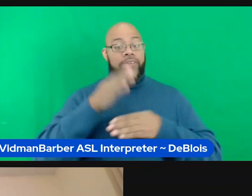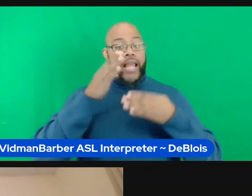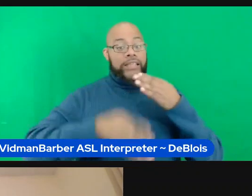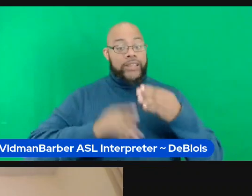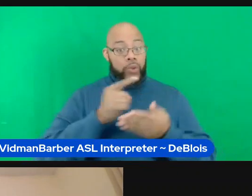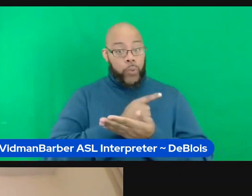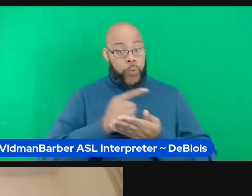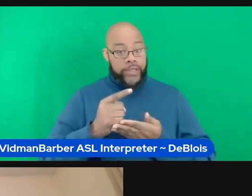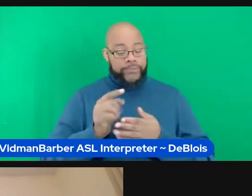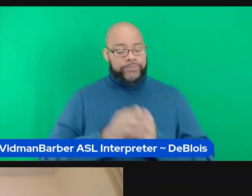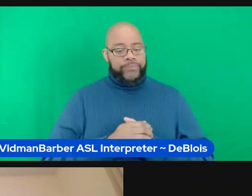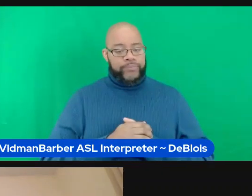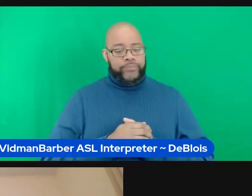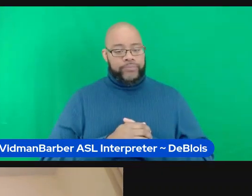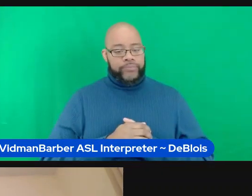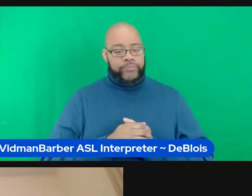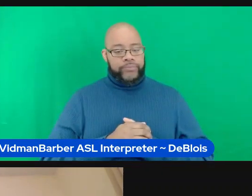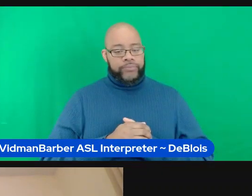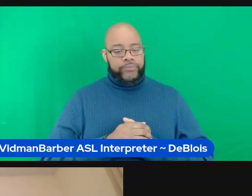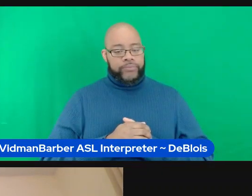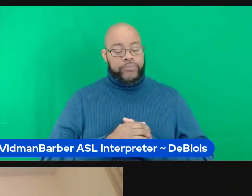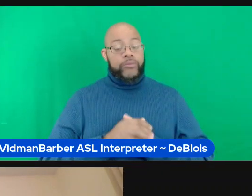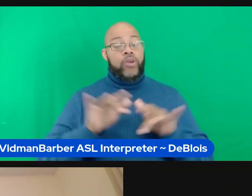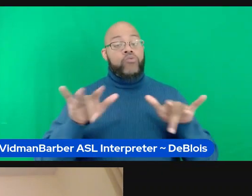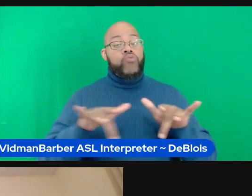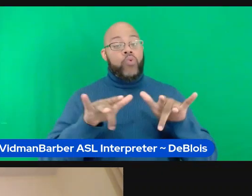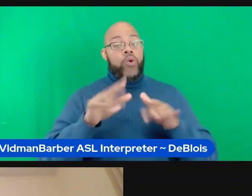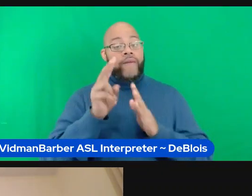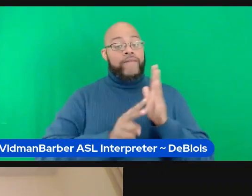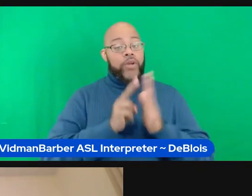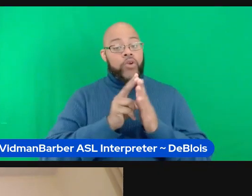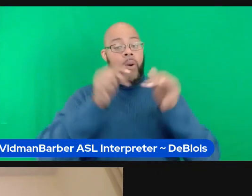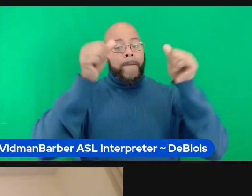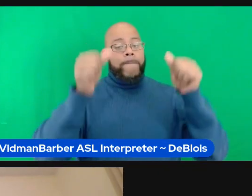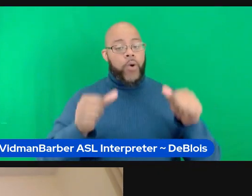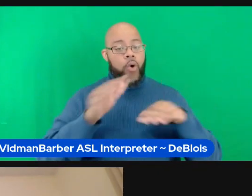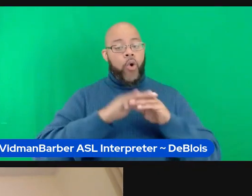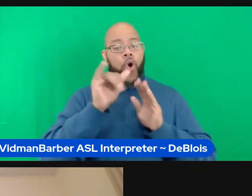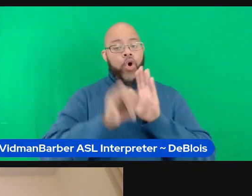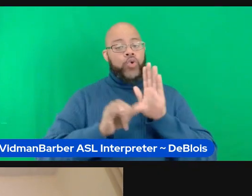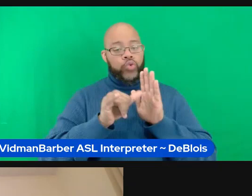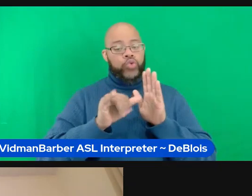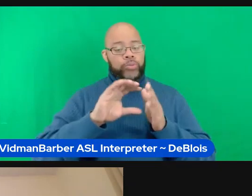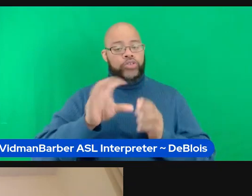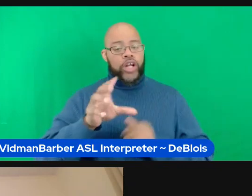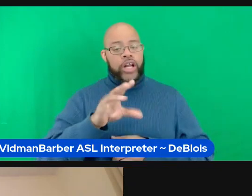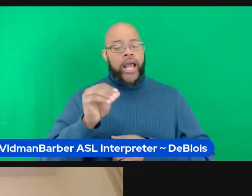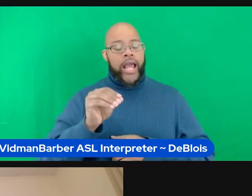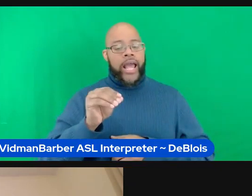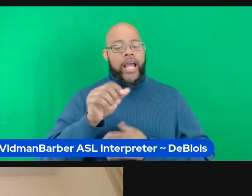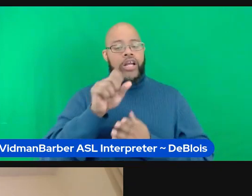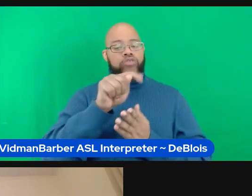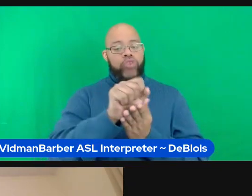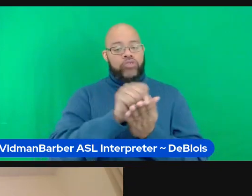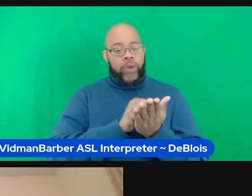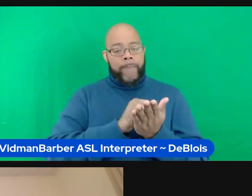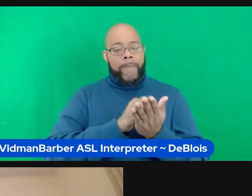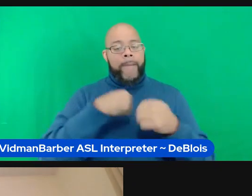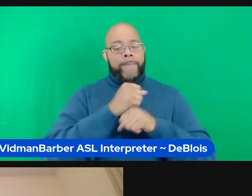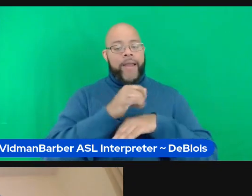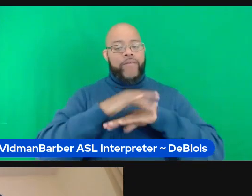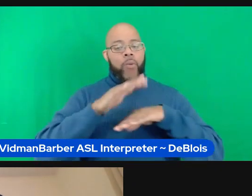week, recorded videos will be posted on our YouTube channel and transcripts will be made available on our